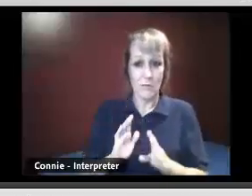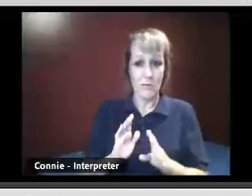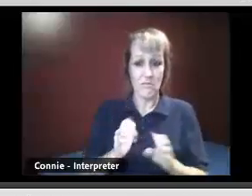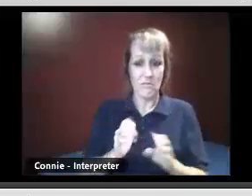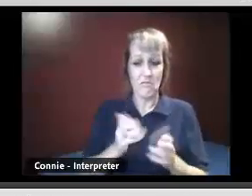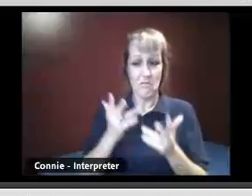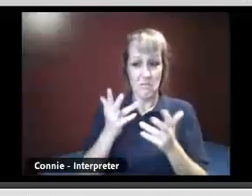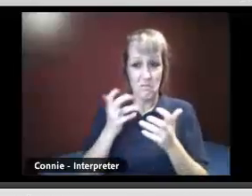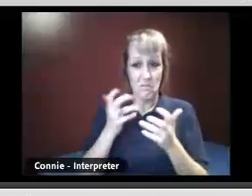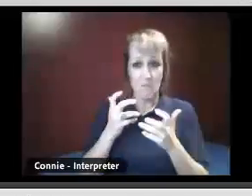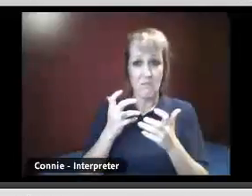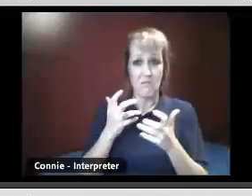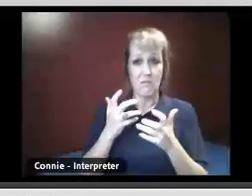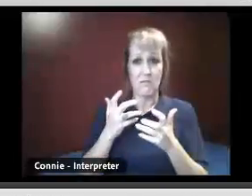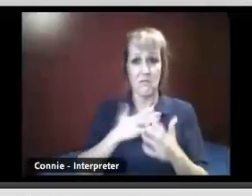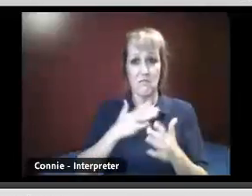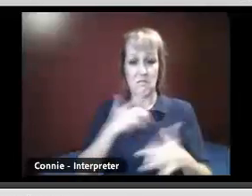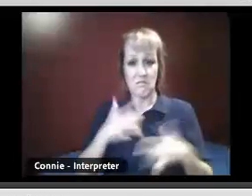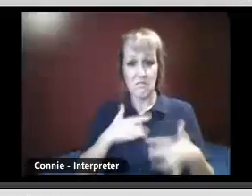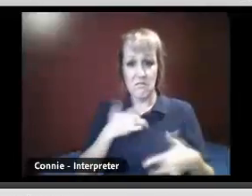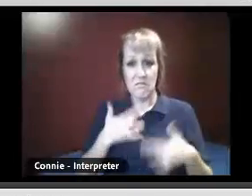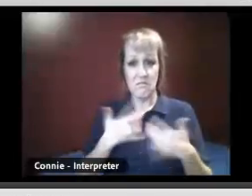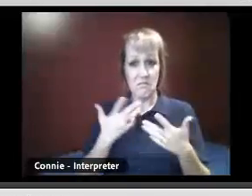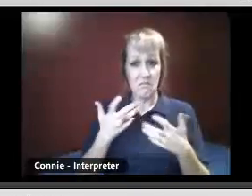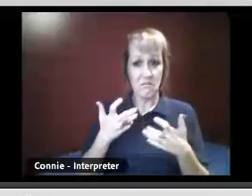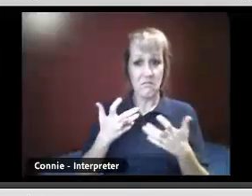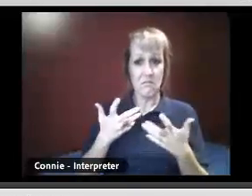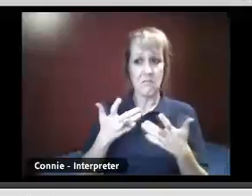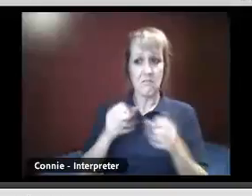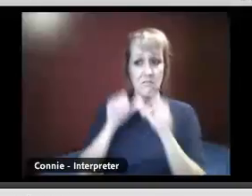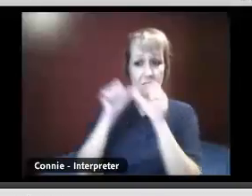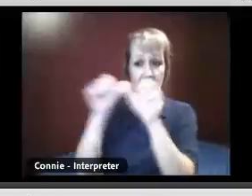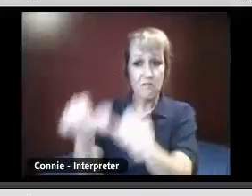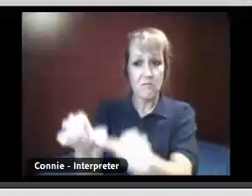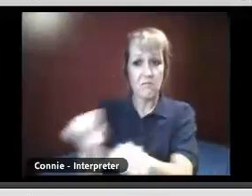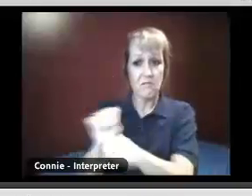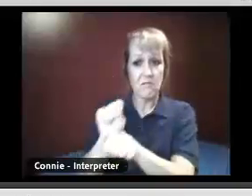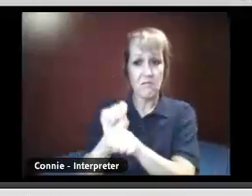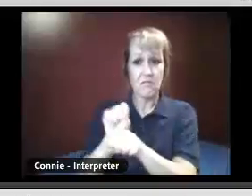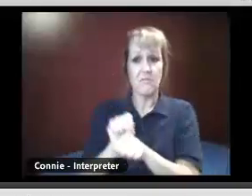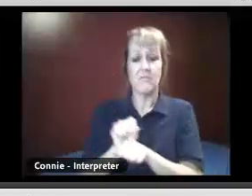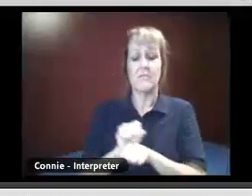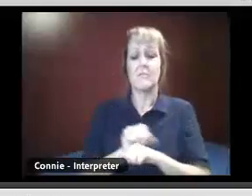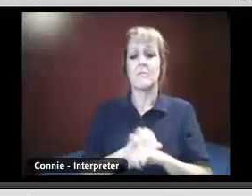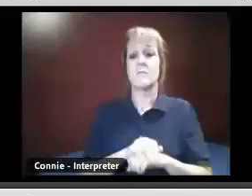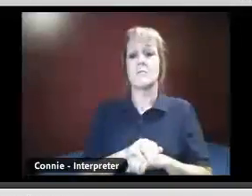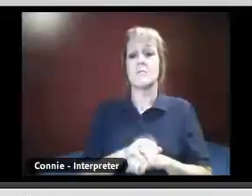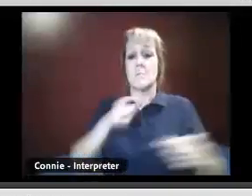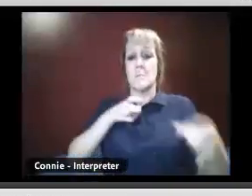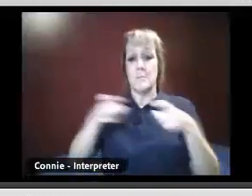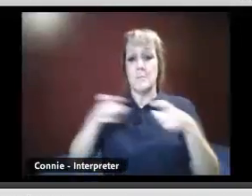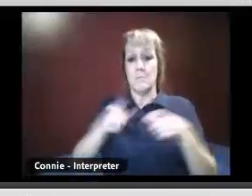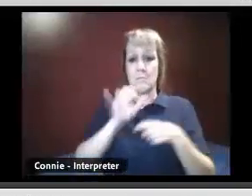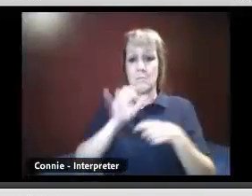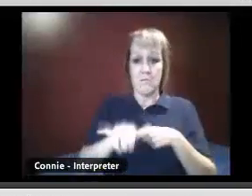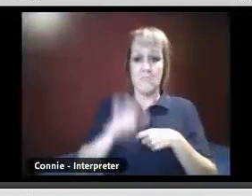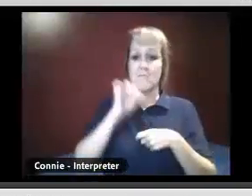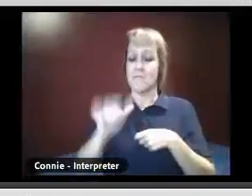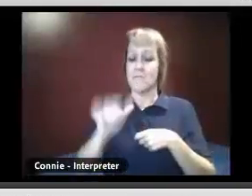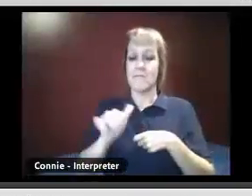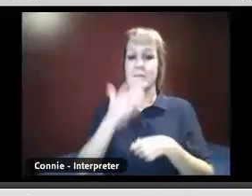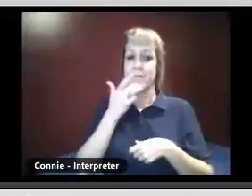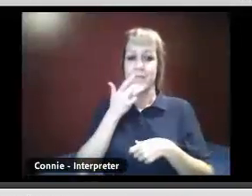long term, from the individuals involved. So we're seeing this as, again, advantages, disadvantages, not a preferred